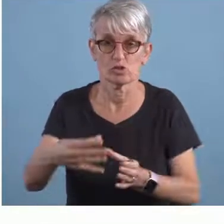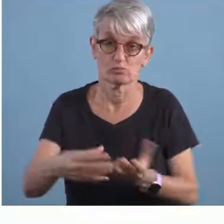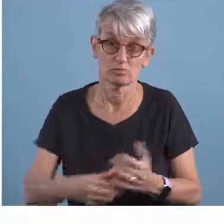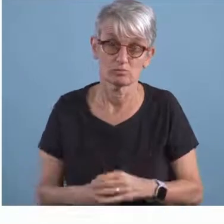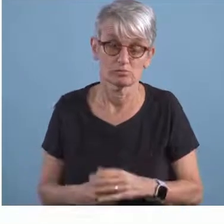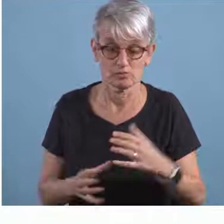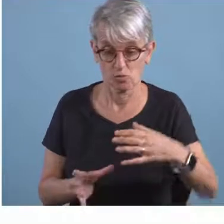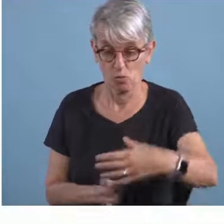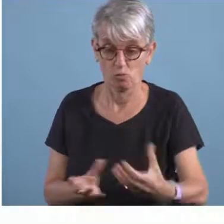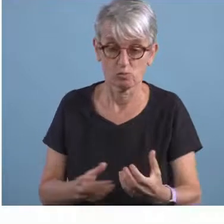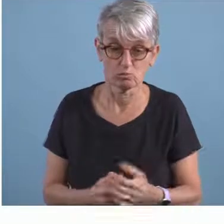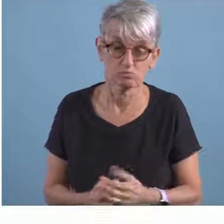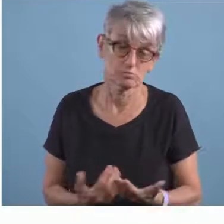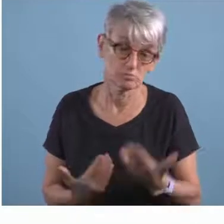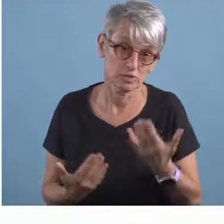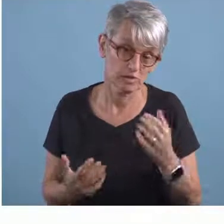holding it.